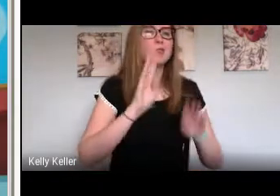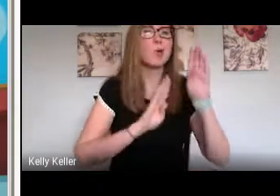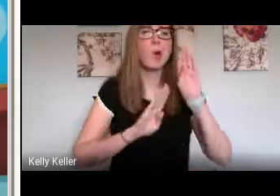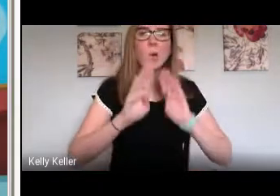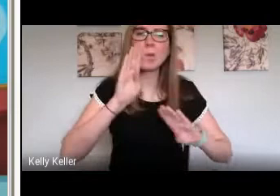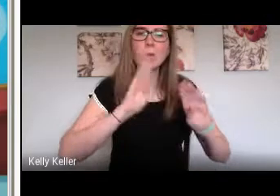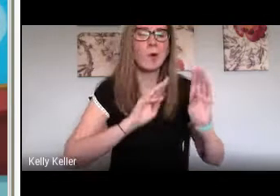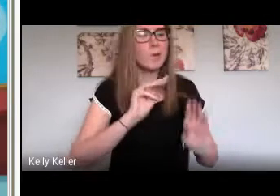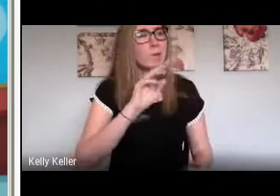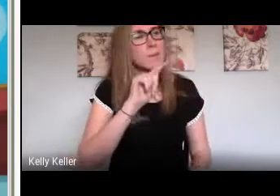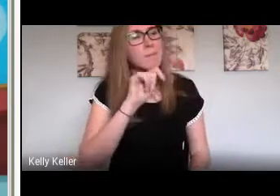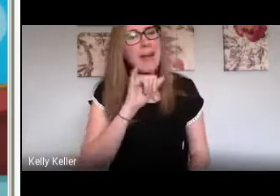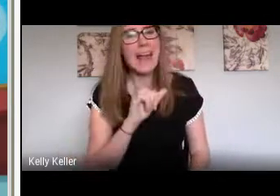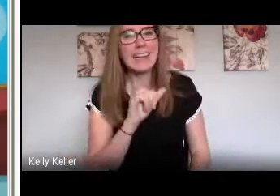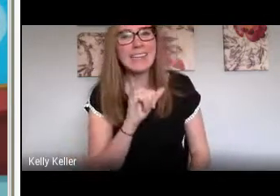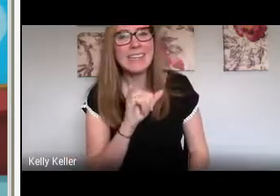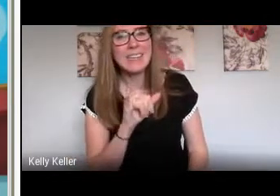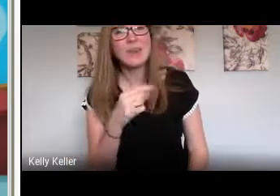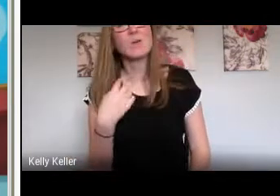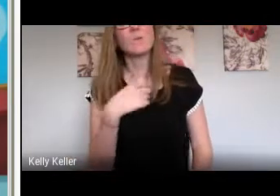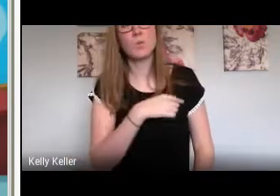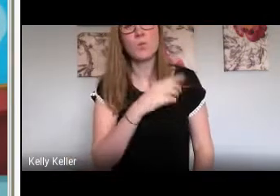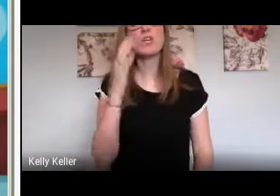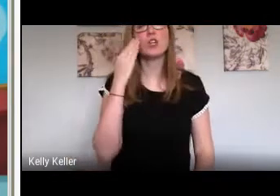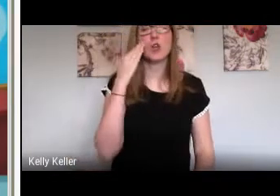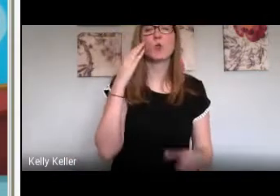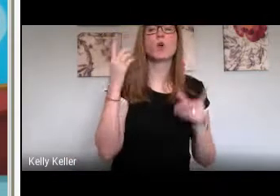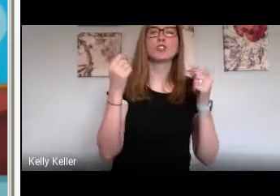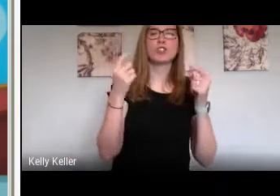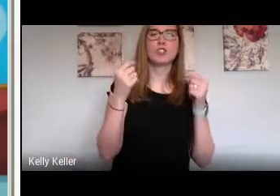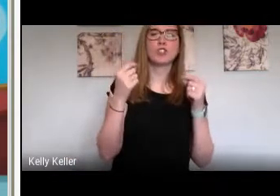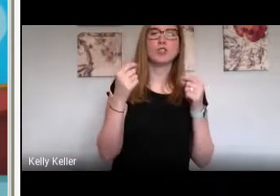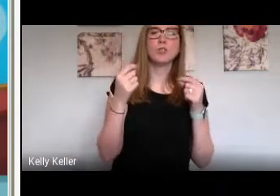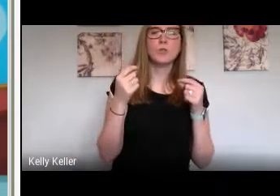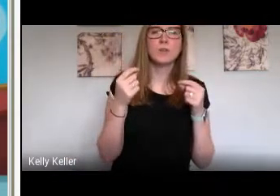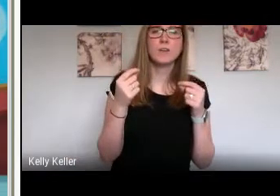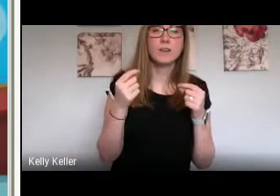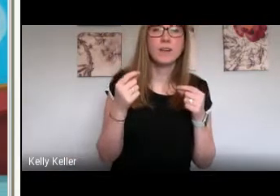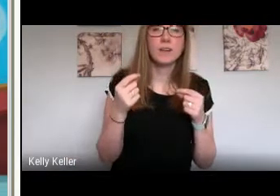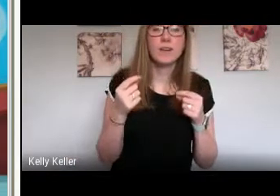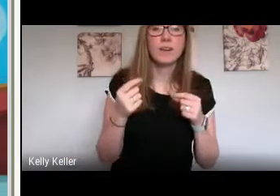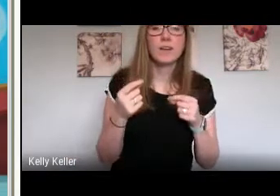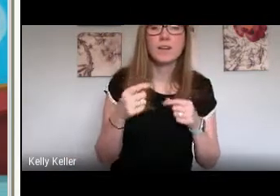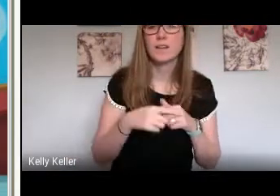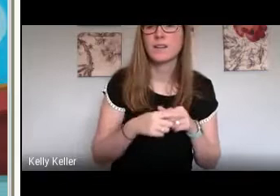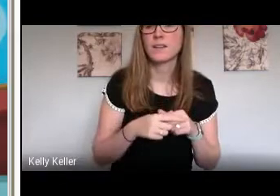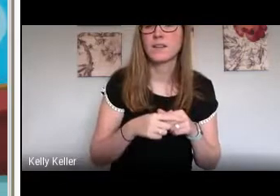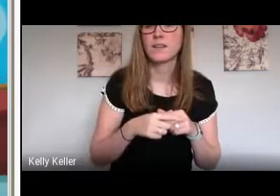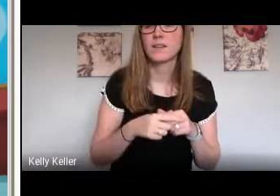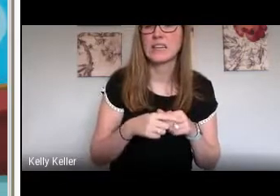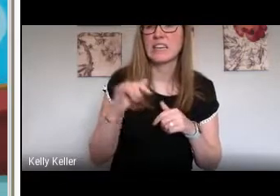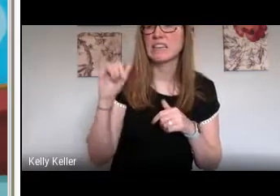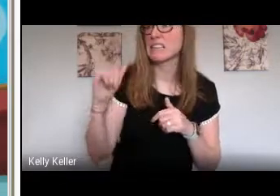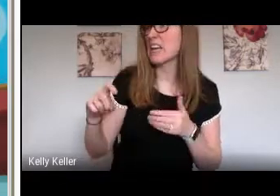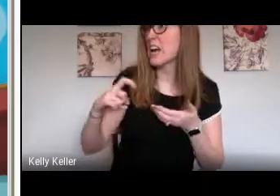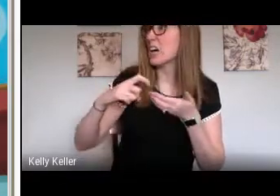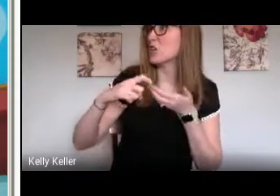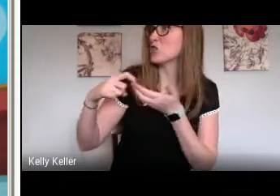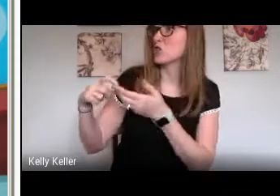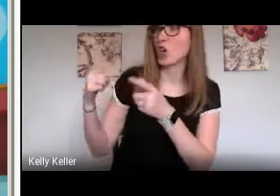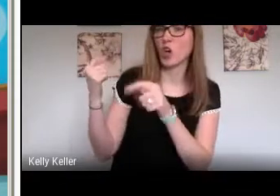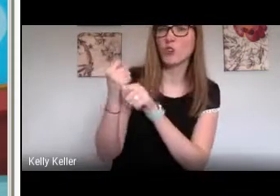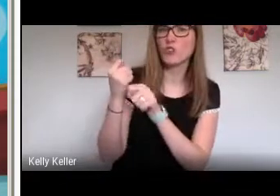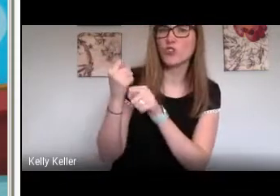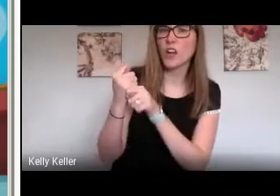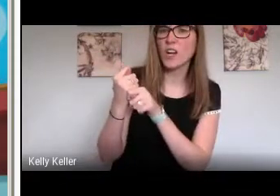don't worry Maddie we know what to do is that